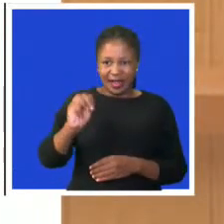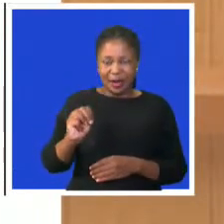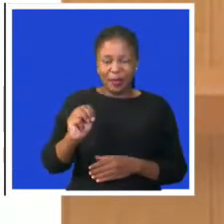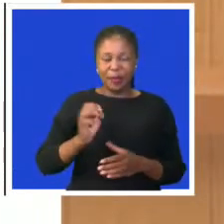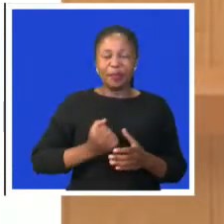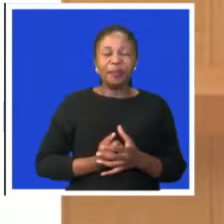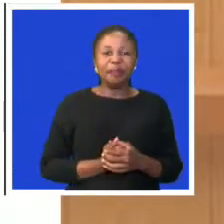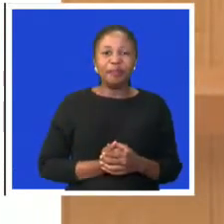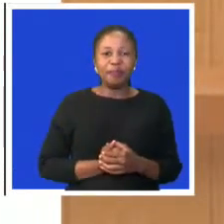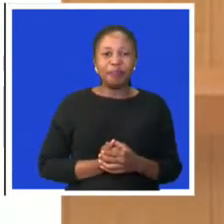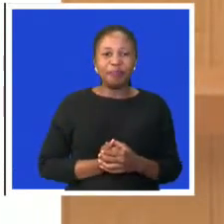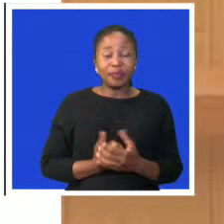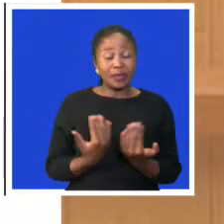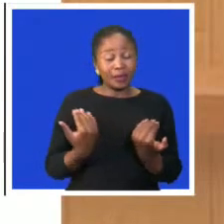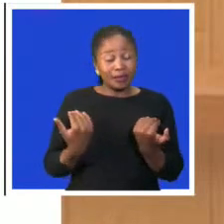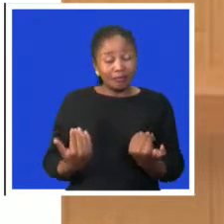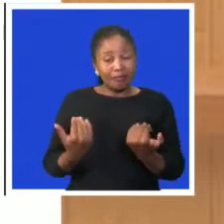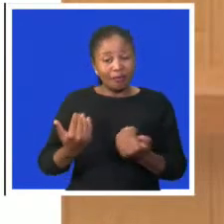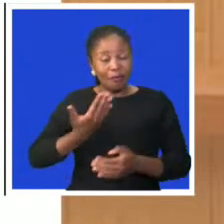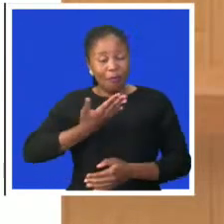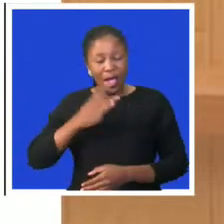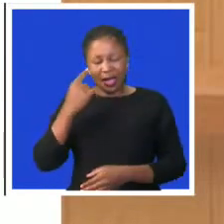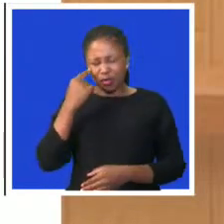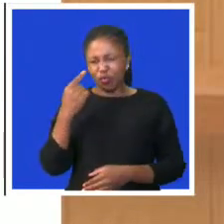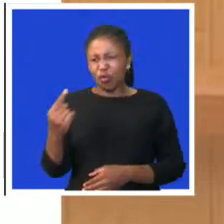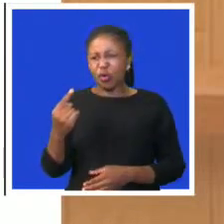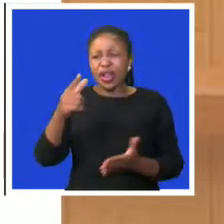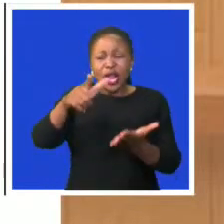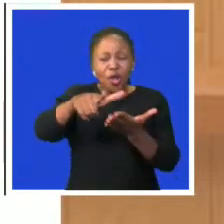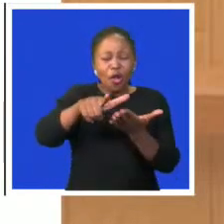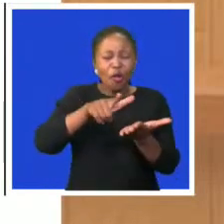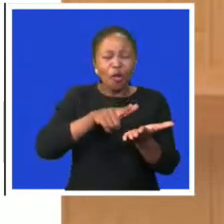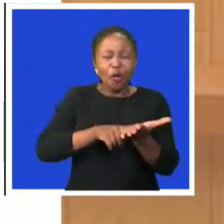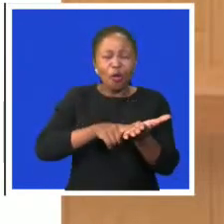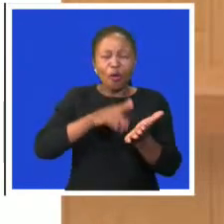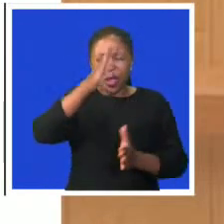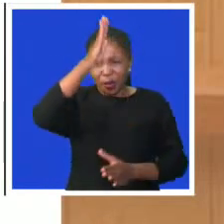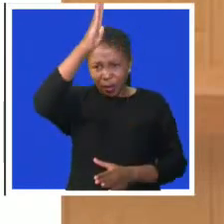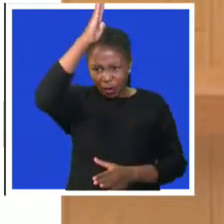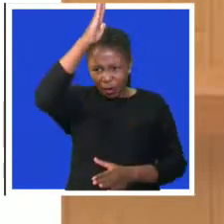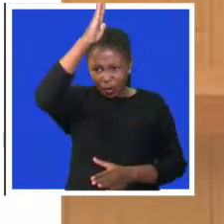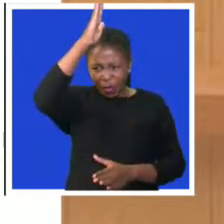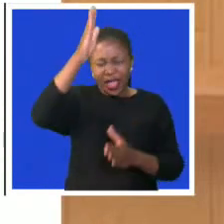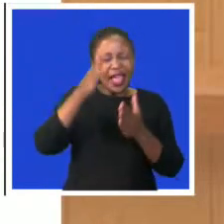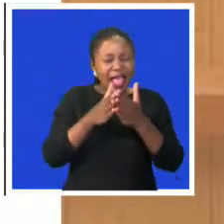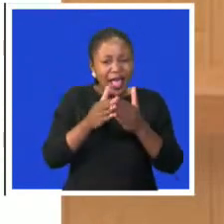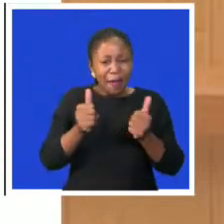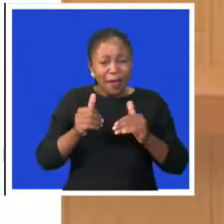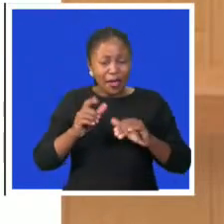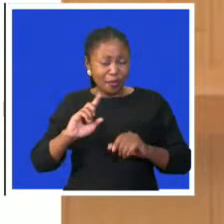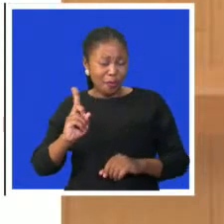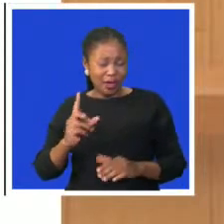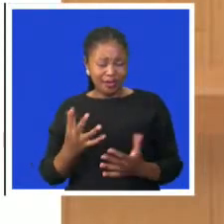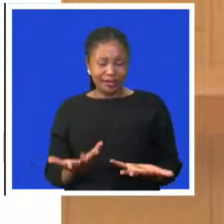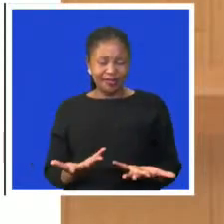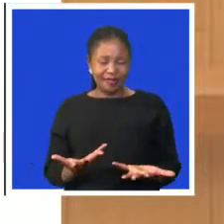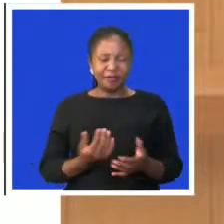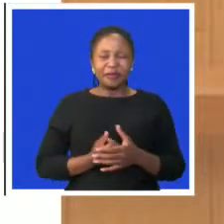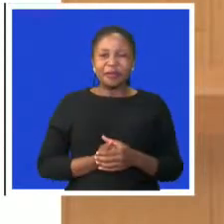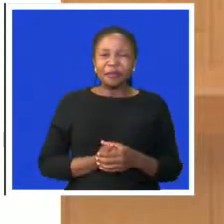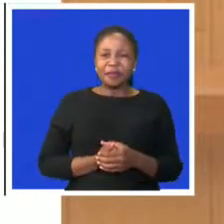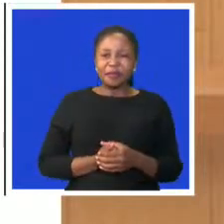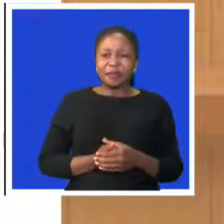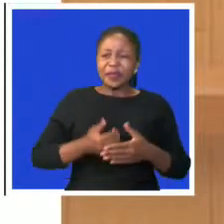now we look at Roman rule in Palestine. Prior to Roman rule, there were other nations